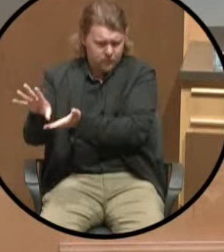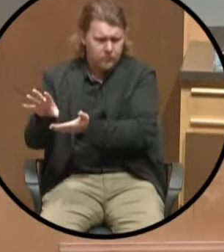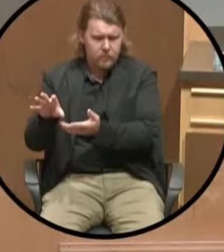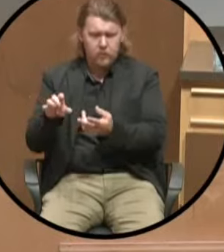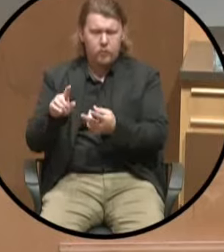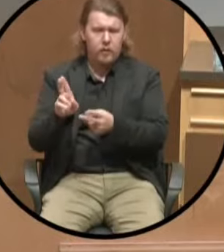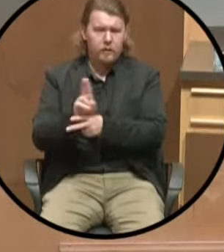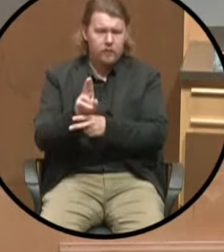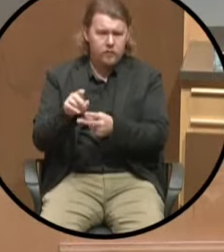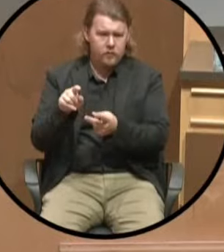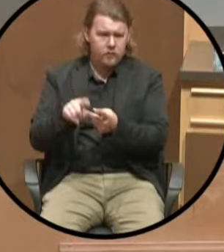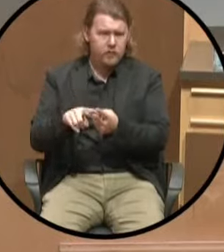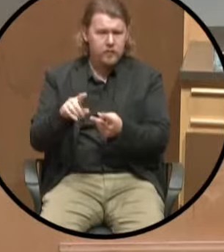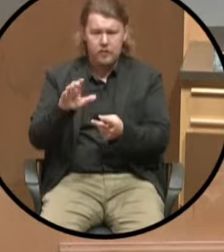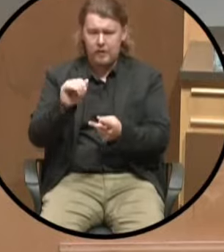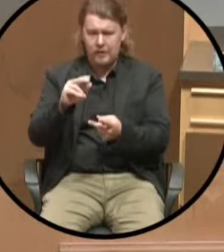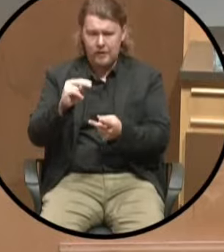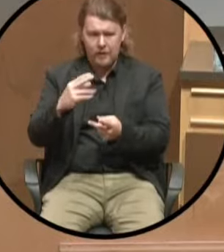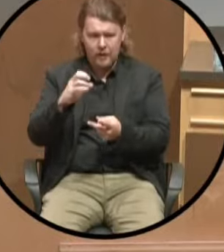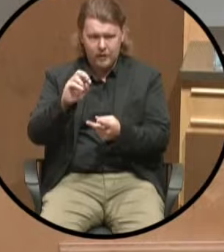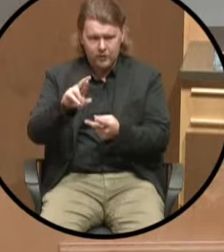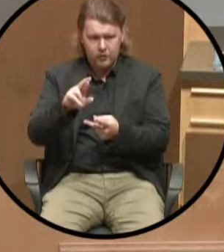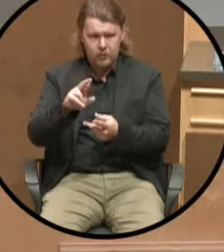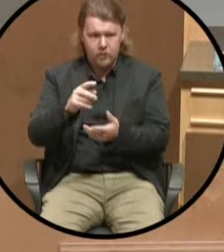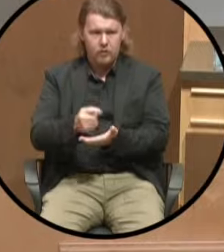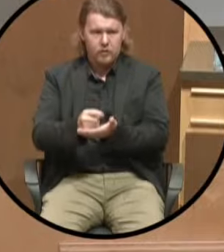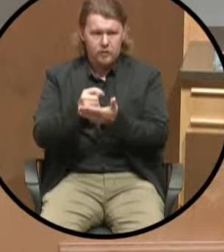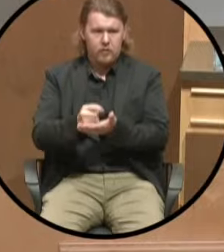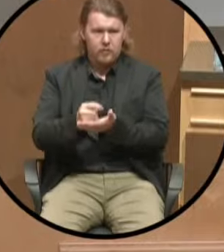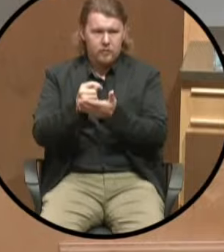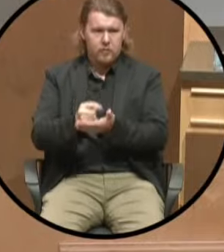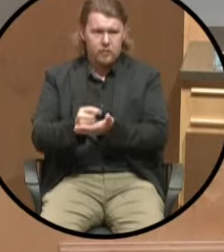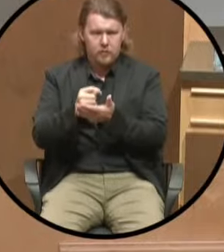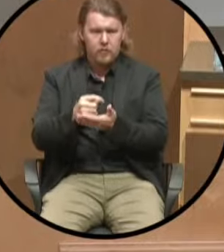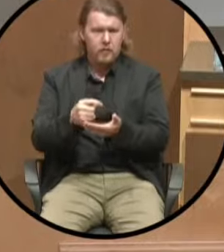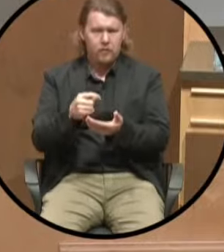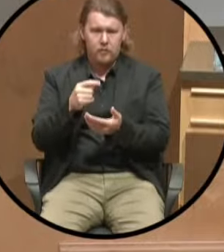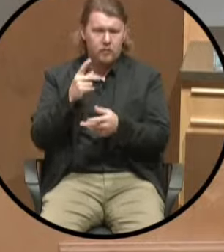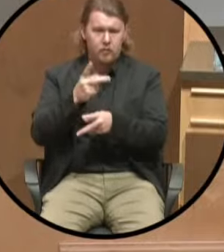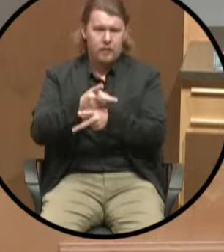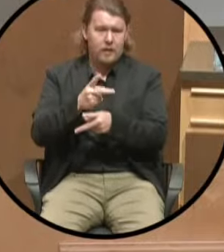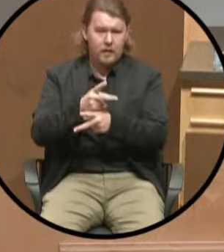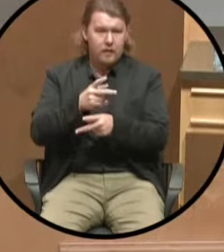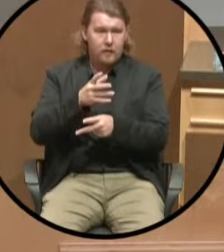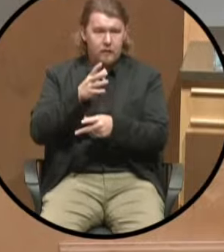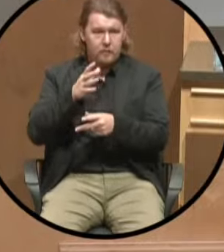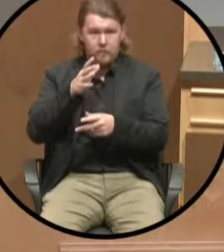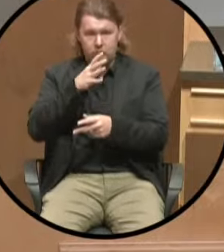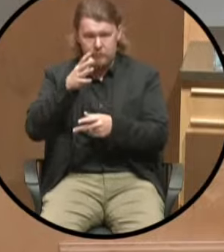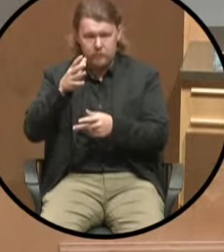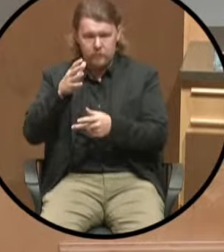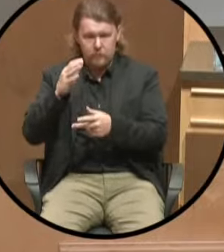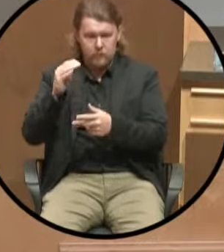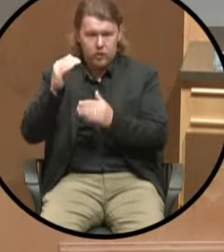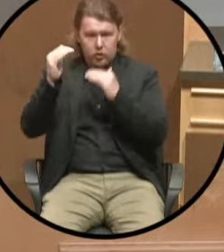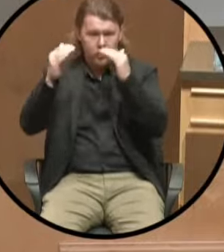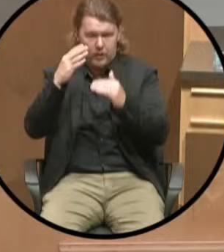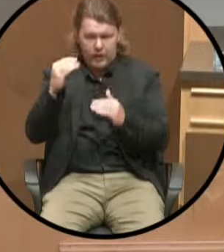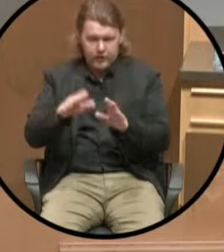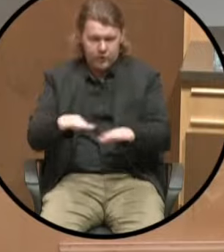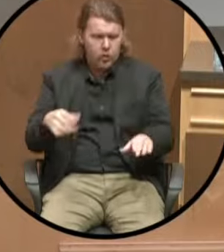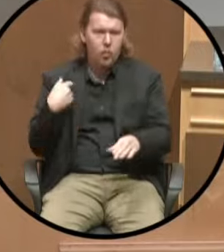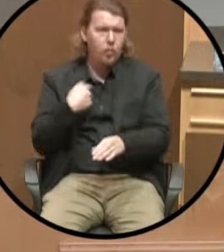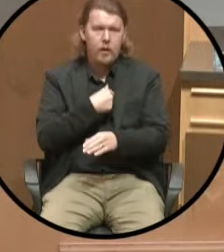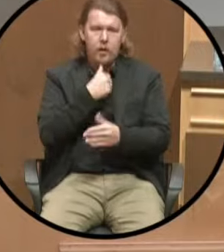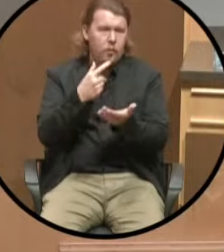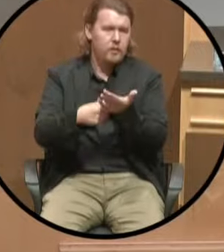used the mRNA vector in cancer therapy to treat children and adults for years. We just don't really talk about it. And I think